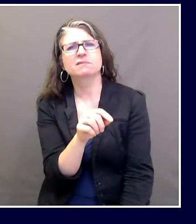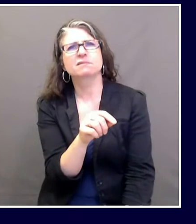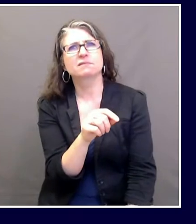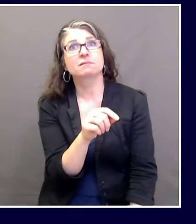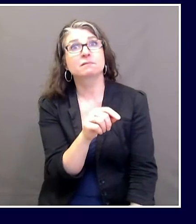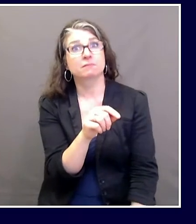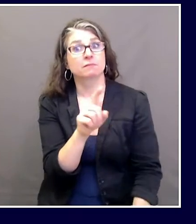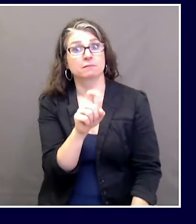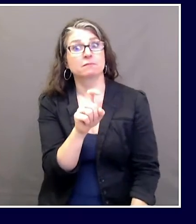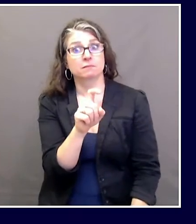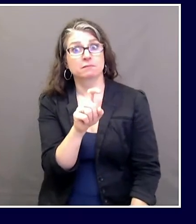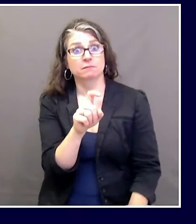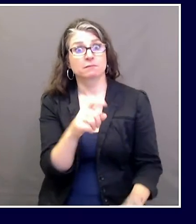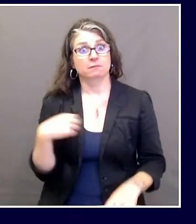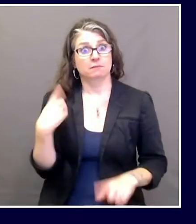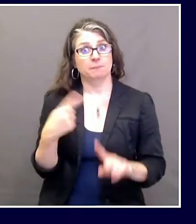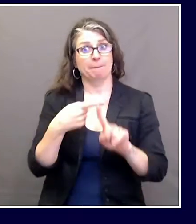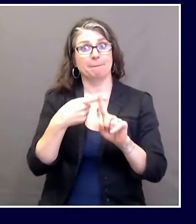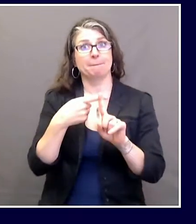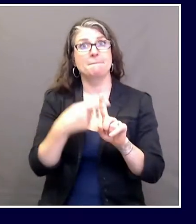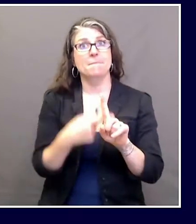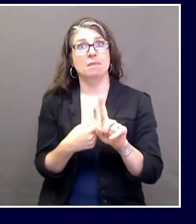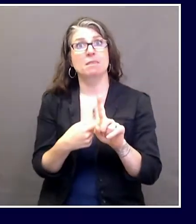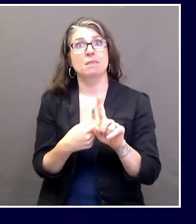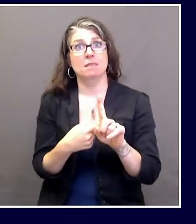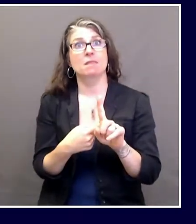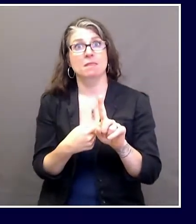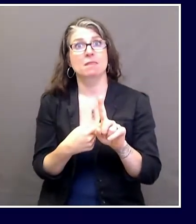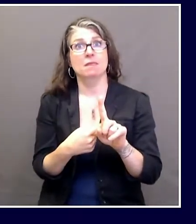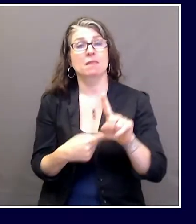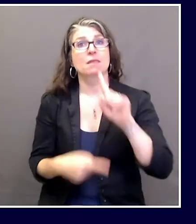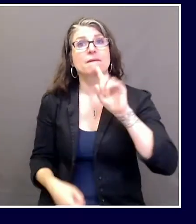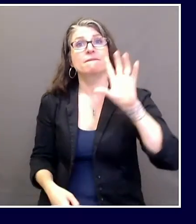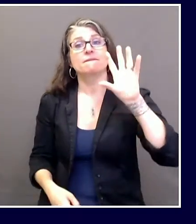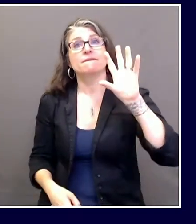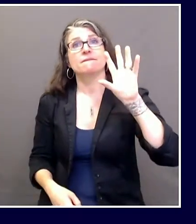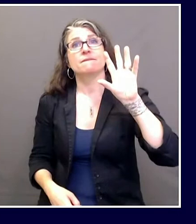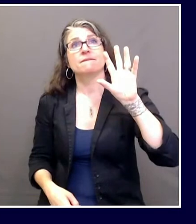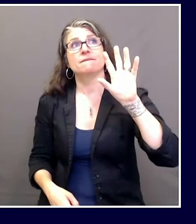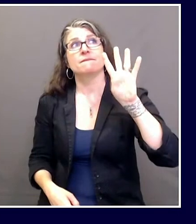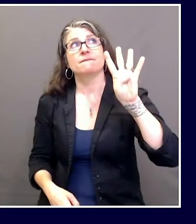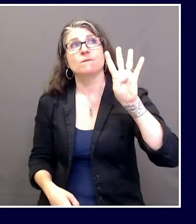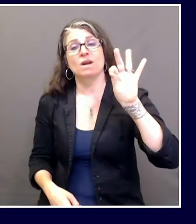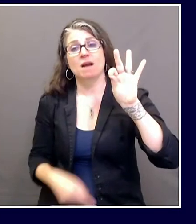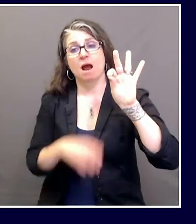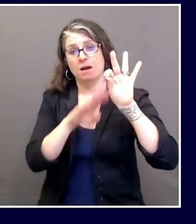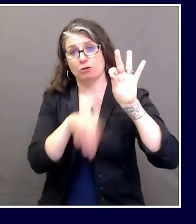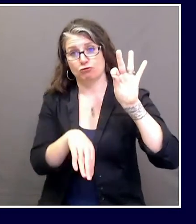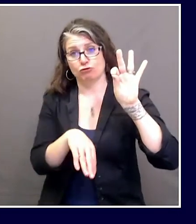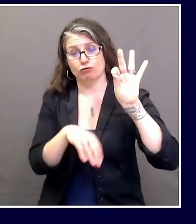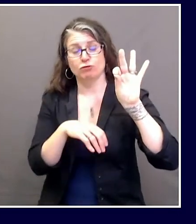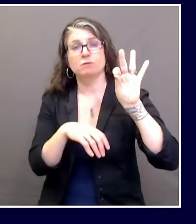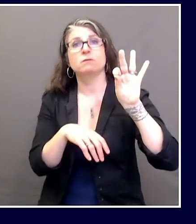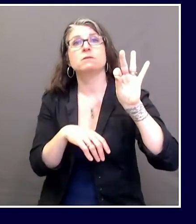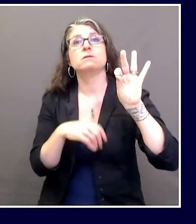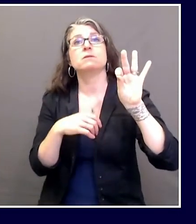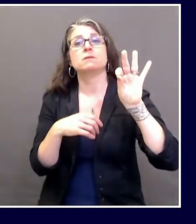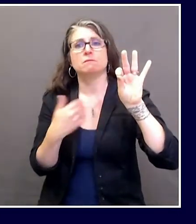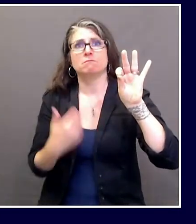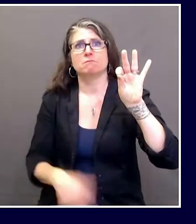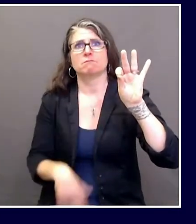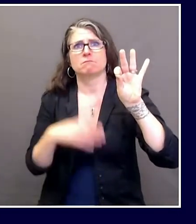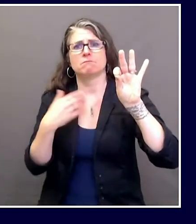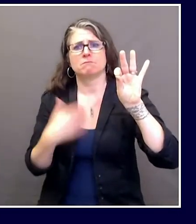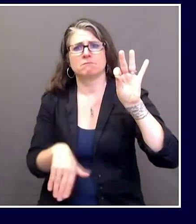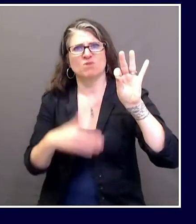in these groups under the age of 50, 49 and younger. I'm pretty sure if my calculations based on